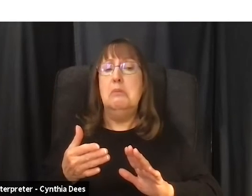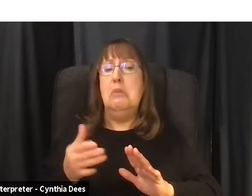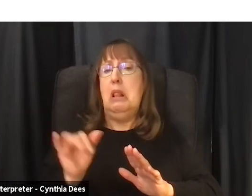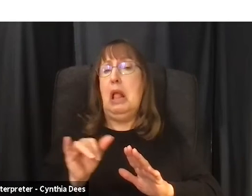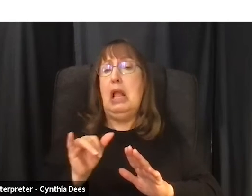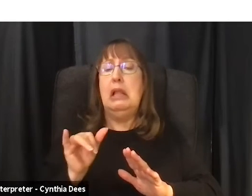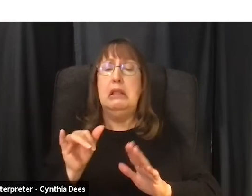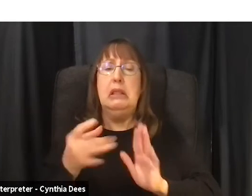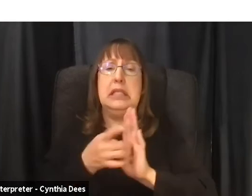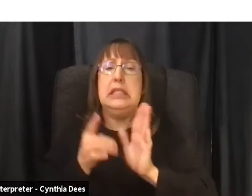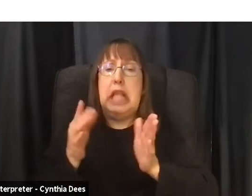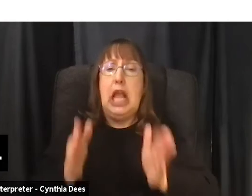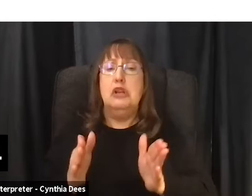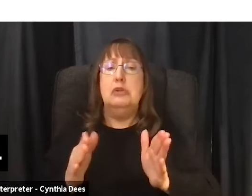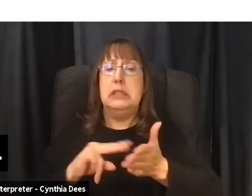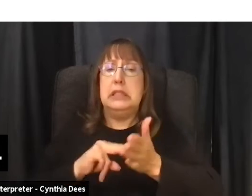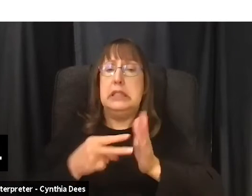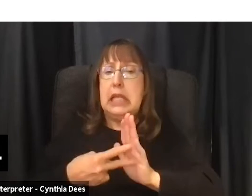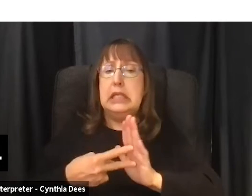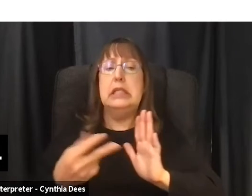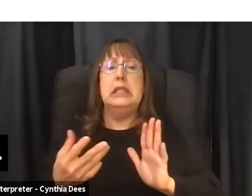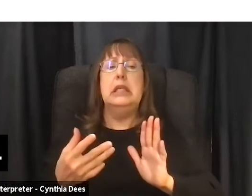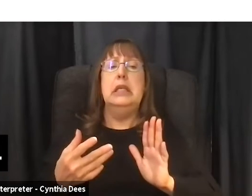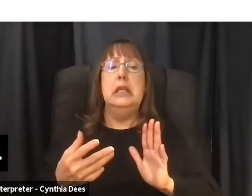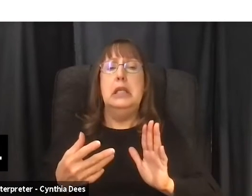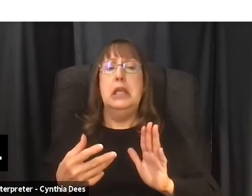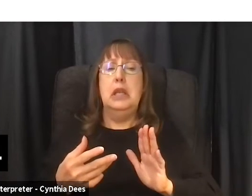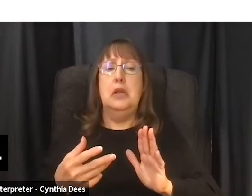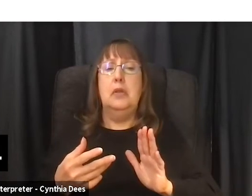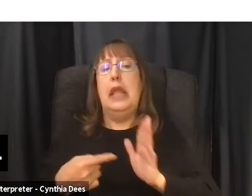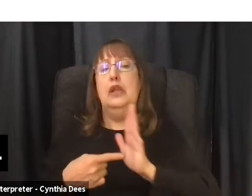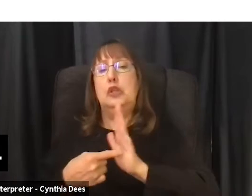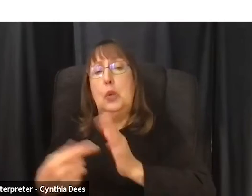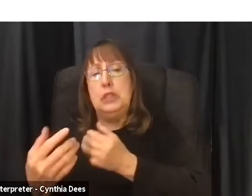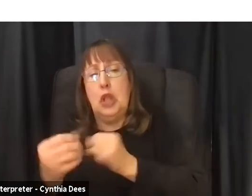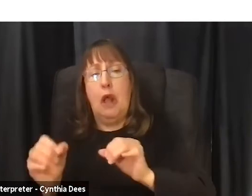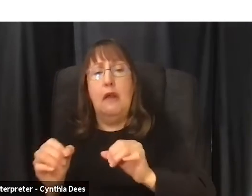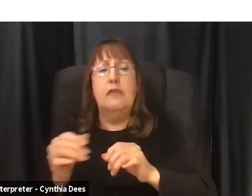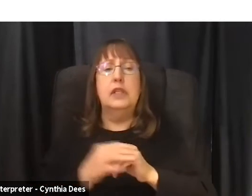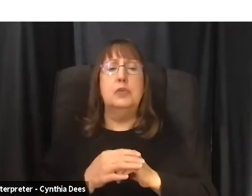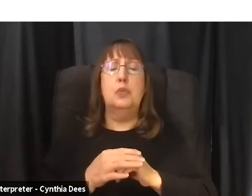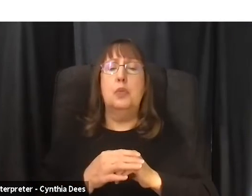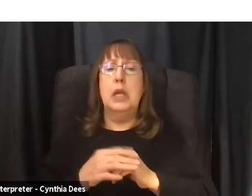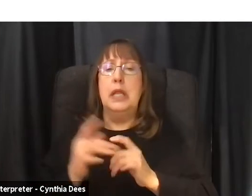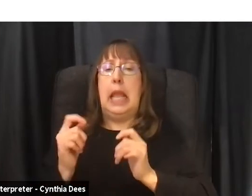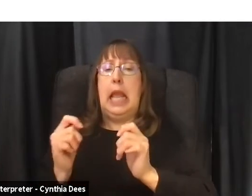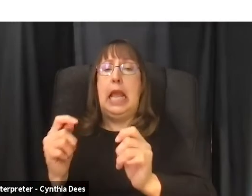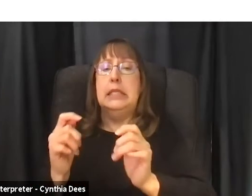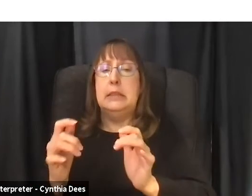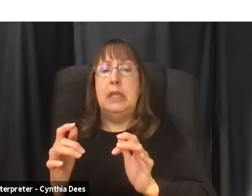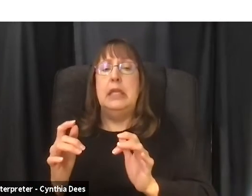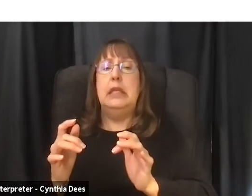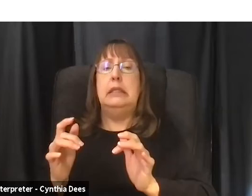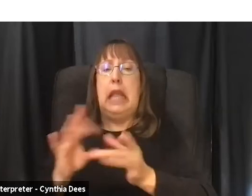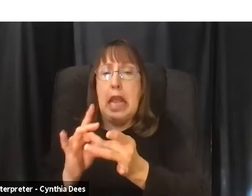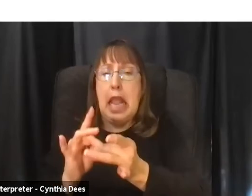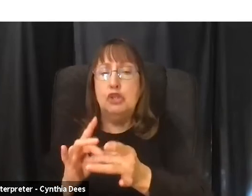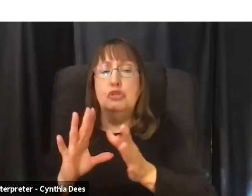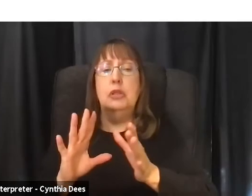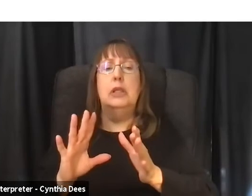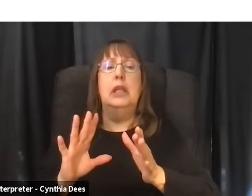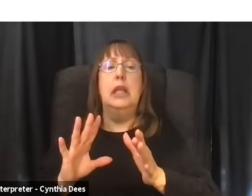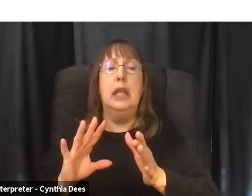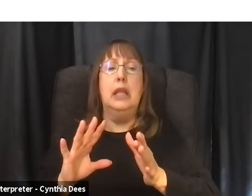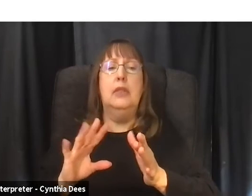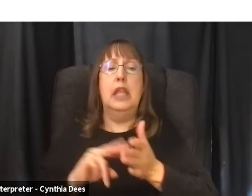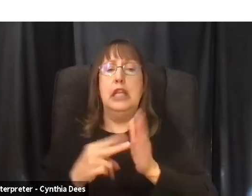and showed us in the office, on a high-speed connection. And the intention was to give some